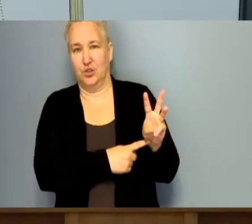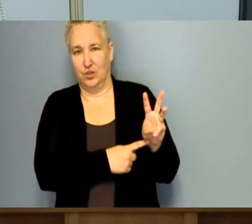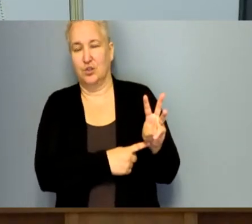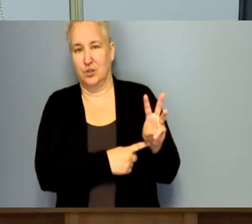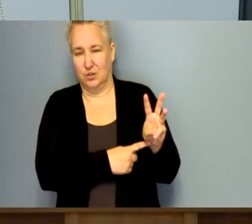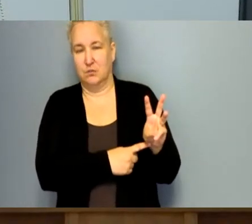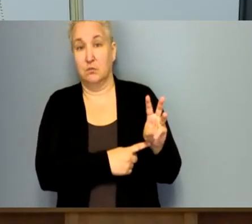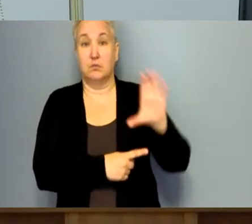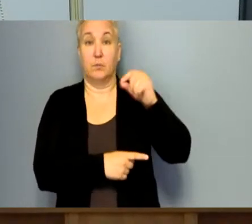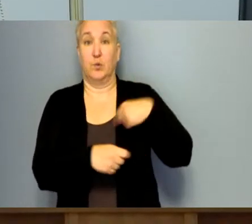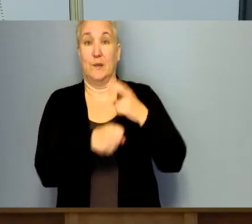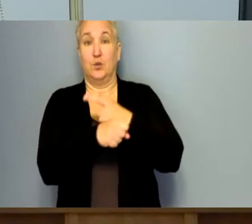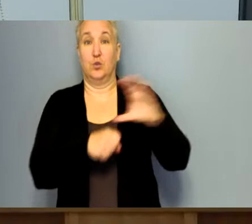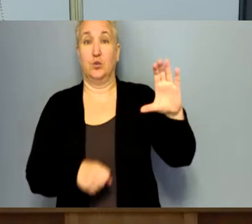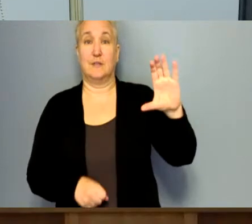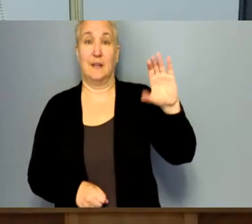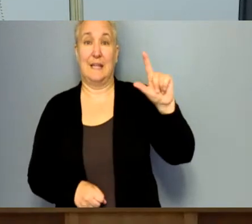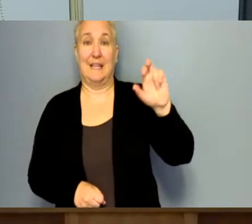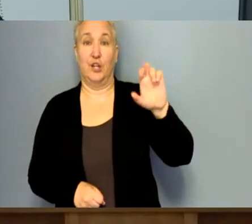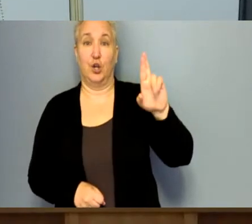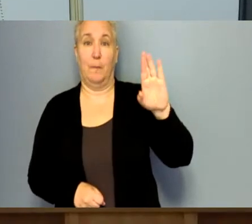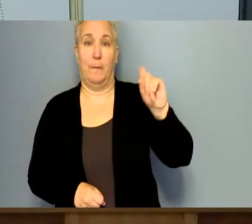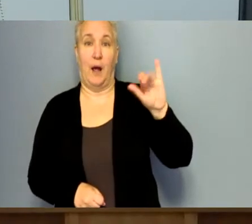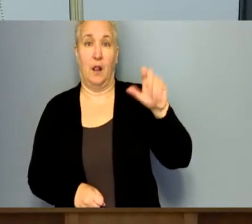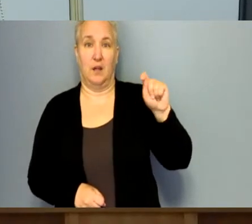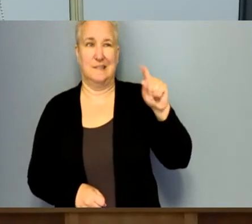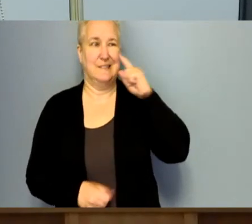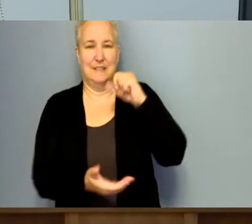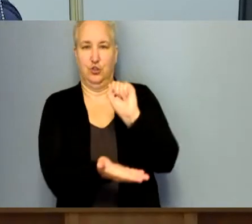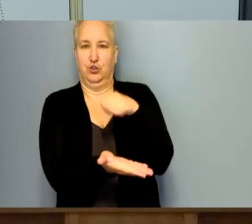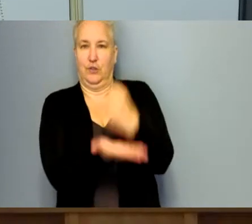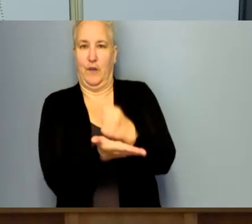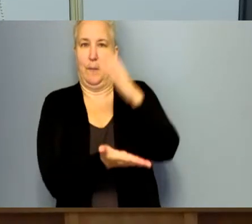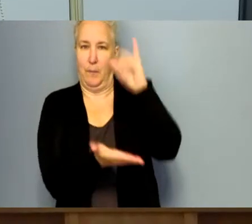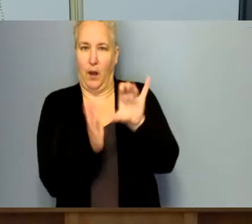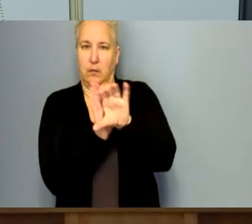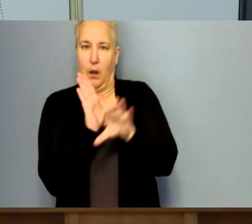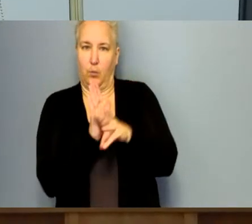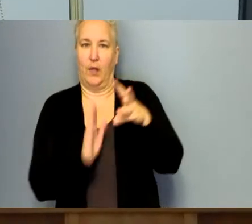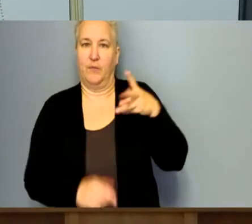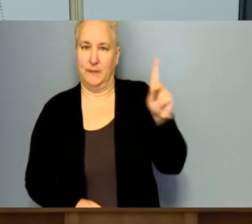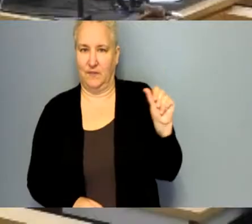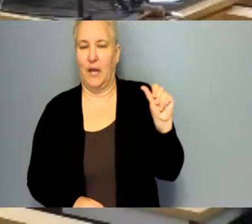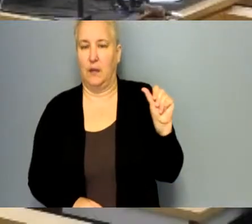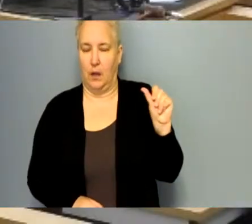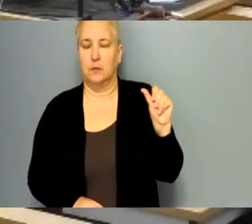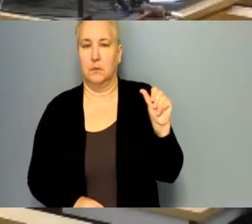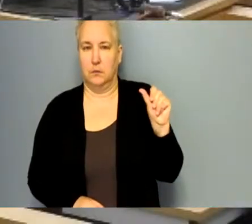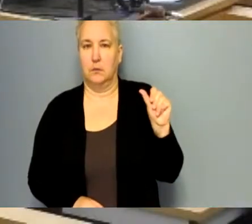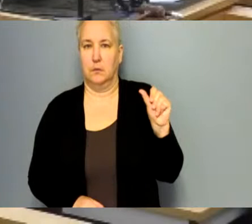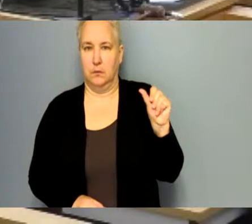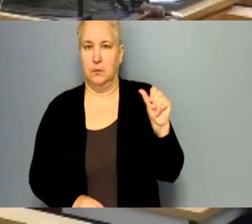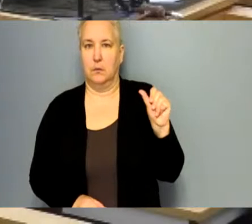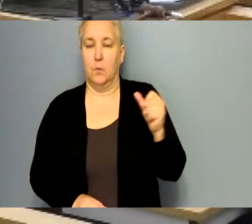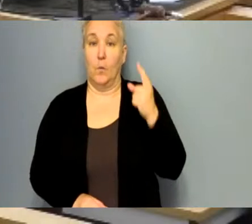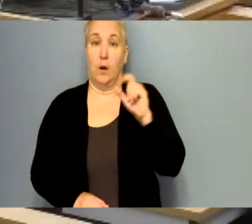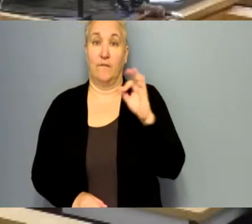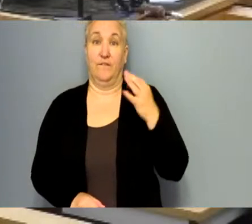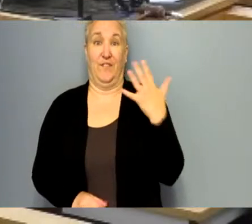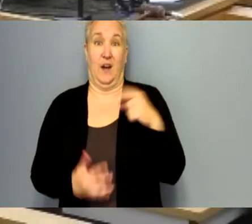The company we use, Clear Ballot, this company was just certified again by the Commonwealth of Pennsylvania, one of the 5 companies